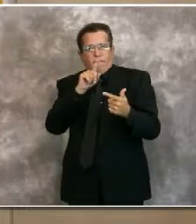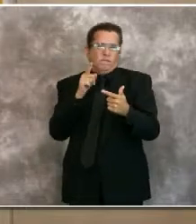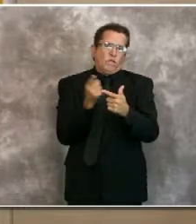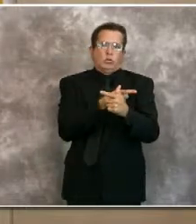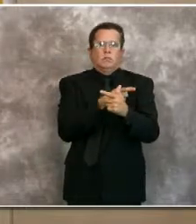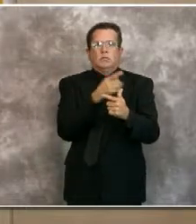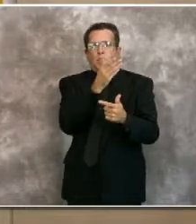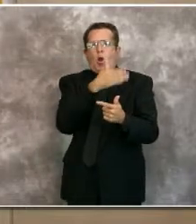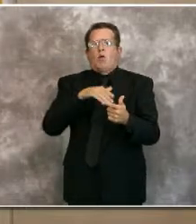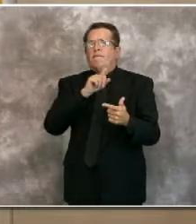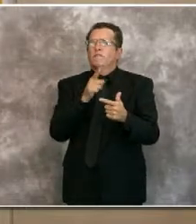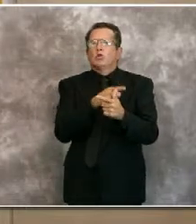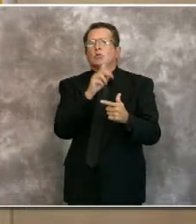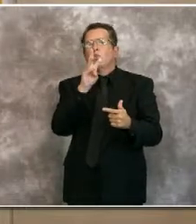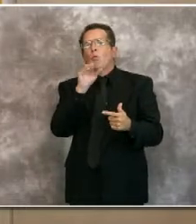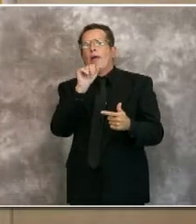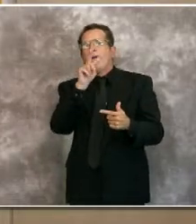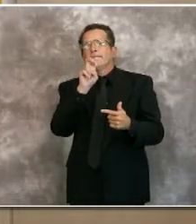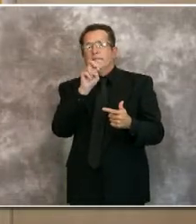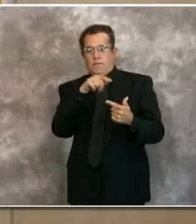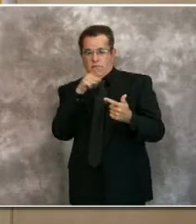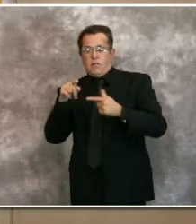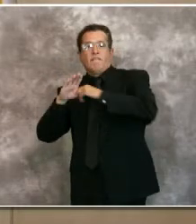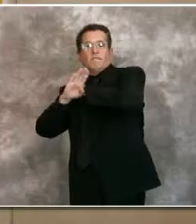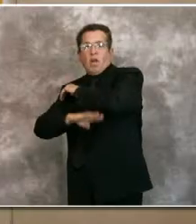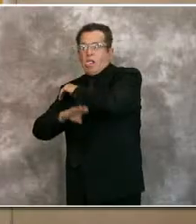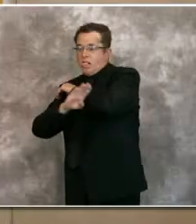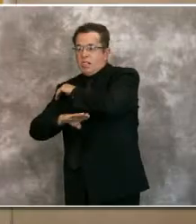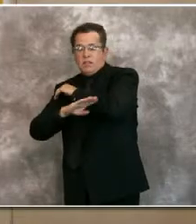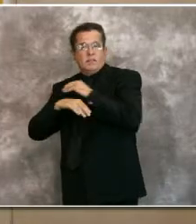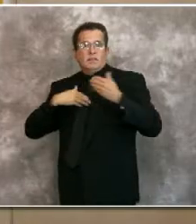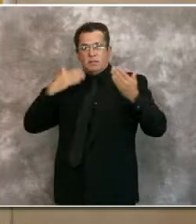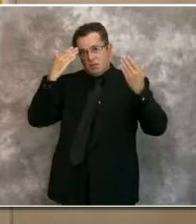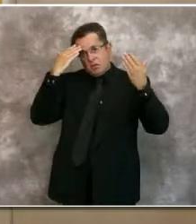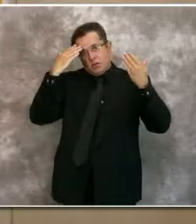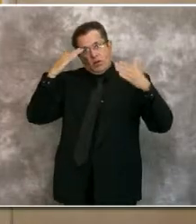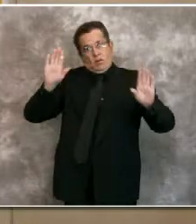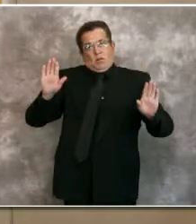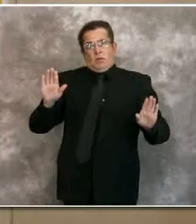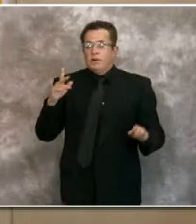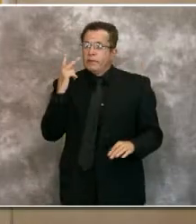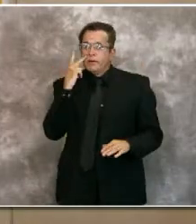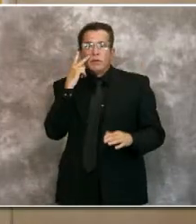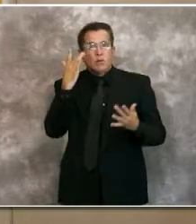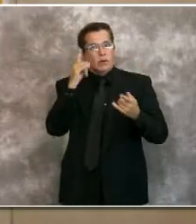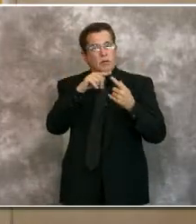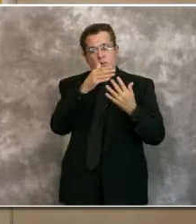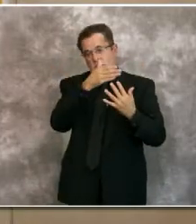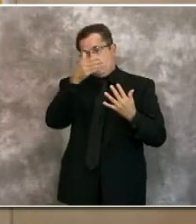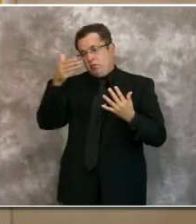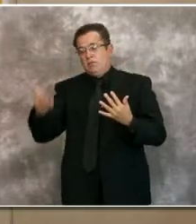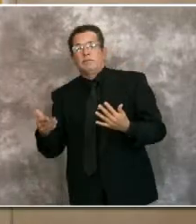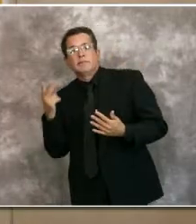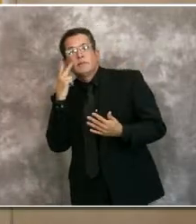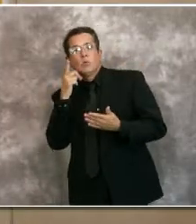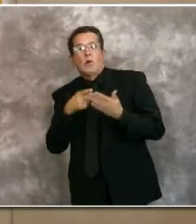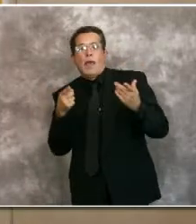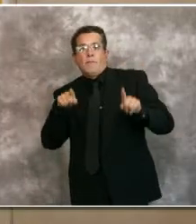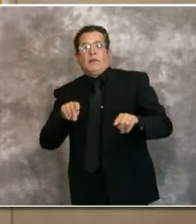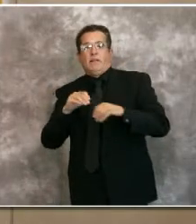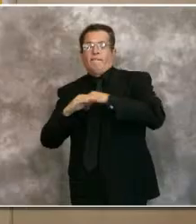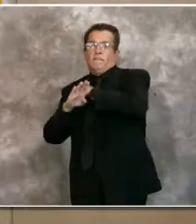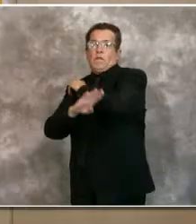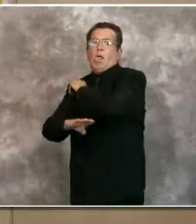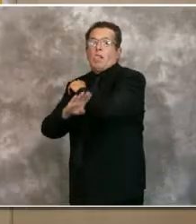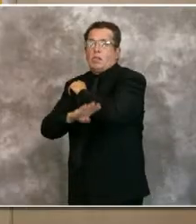what comes in the fall, we just don't know. We won't know until we reach that point. And right now, the one